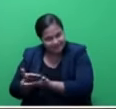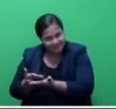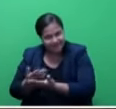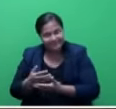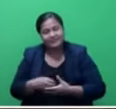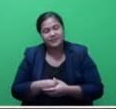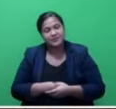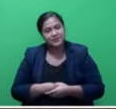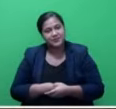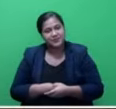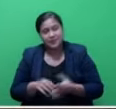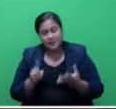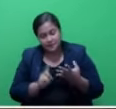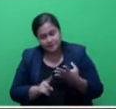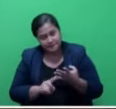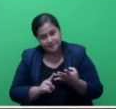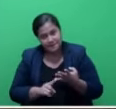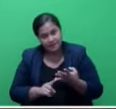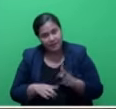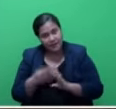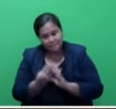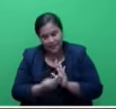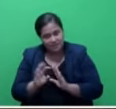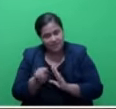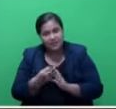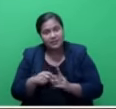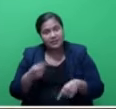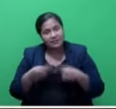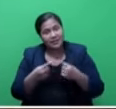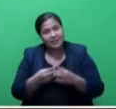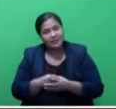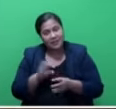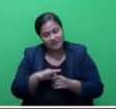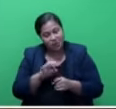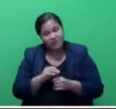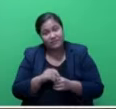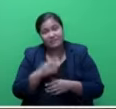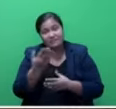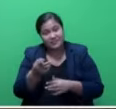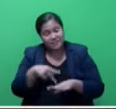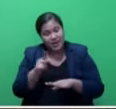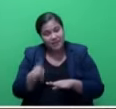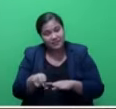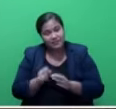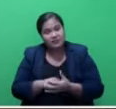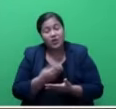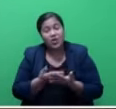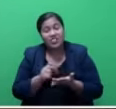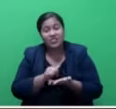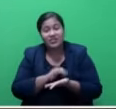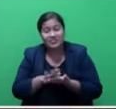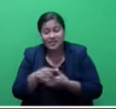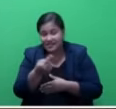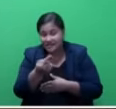committee of Parliament. And D, that the bill must be debated and voted upon by Parliament on Thursday,